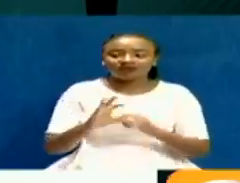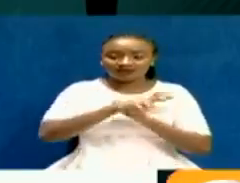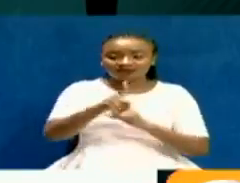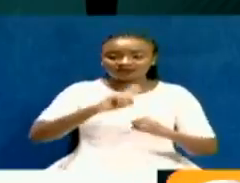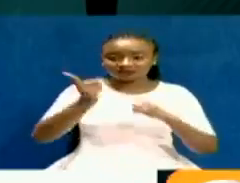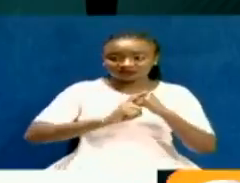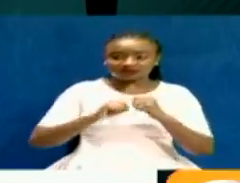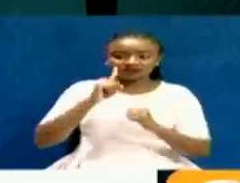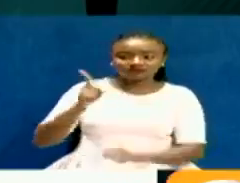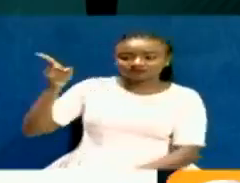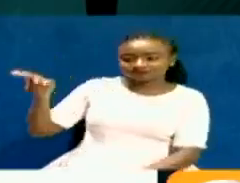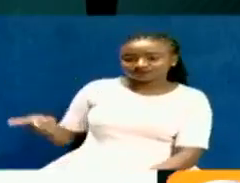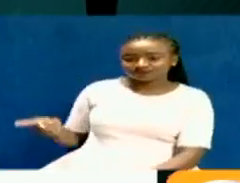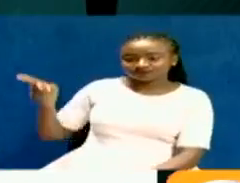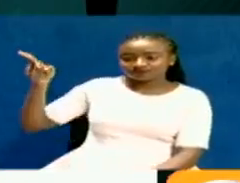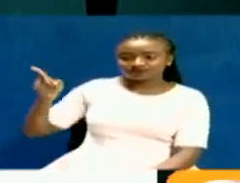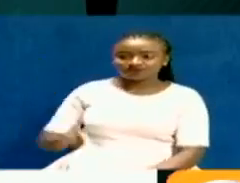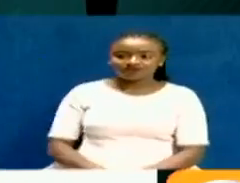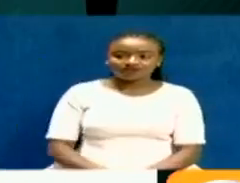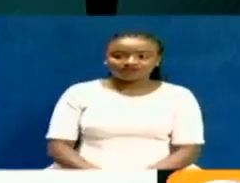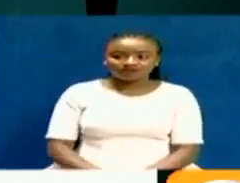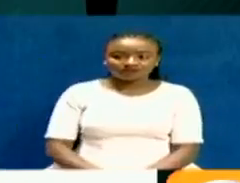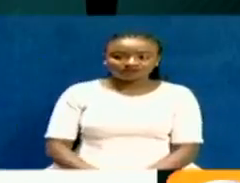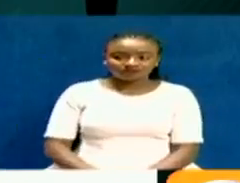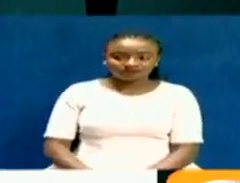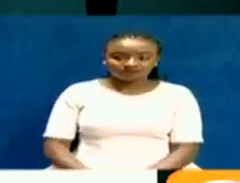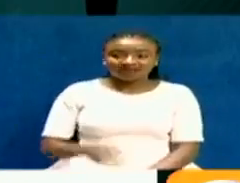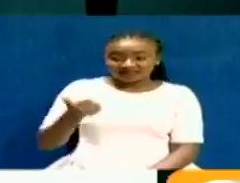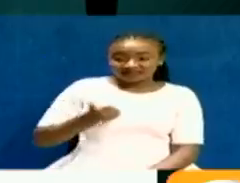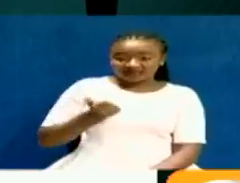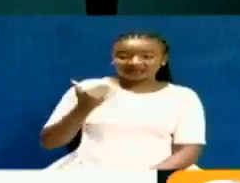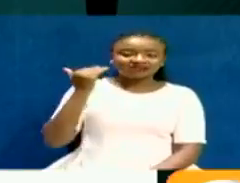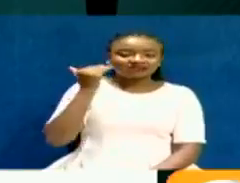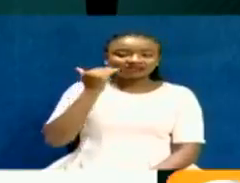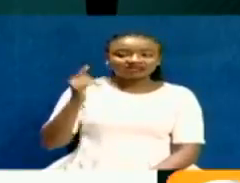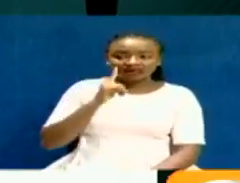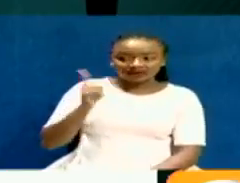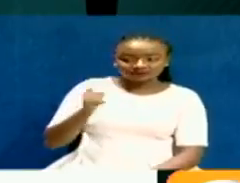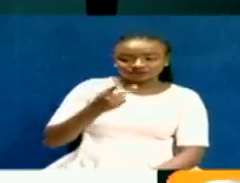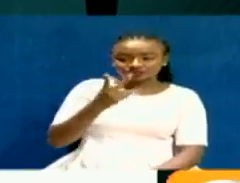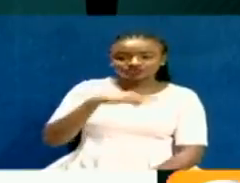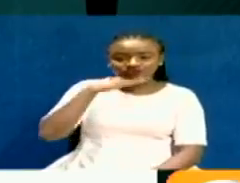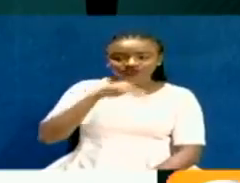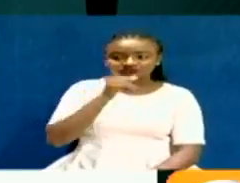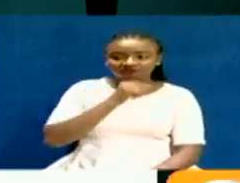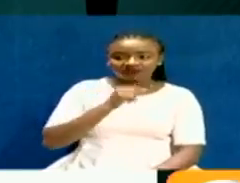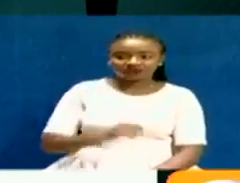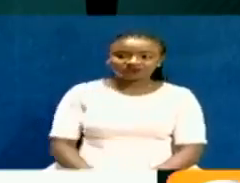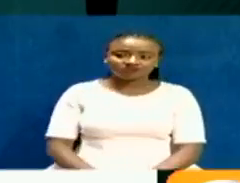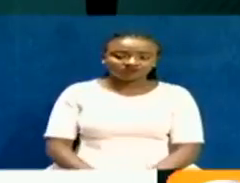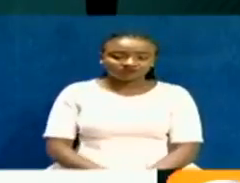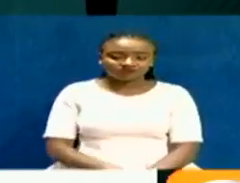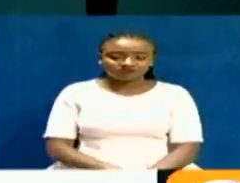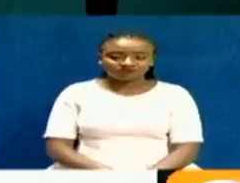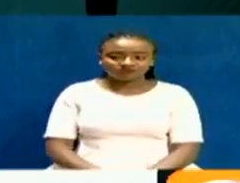counties, 3 in Narok, 2 girls aged 4 and 13 lost in Siaya, while Isiolo, Wajir, Nairobi and Elgeyo